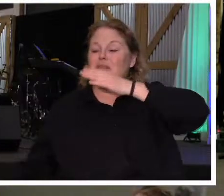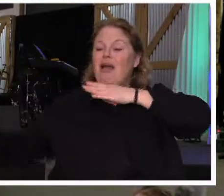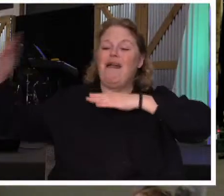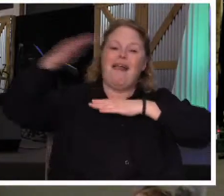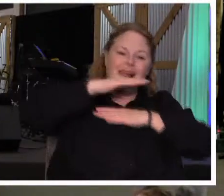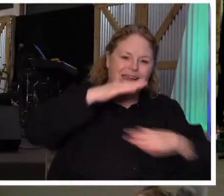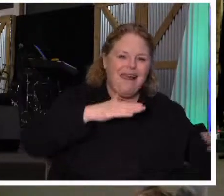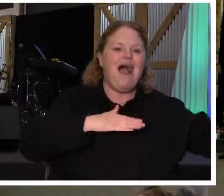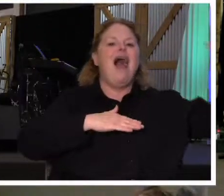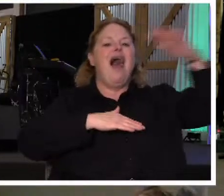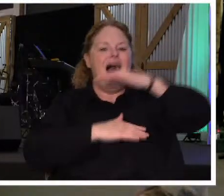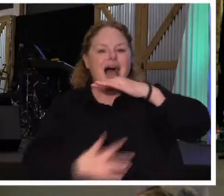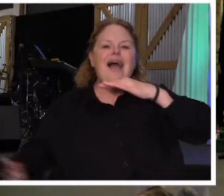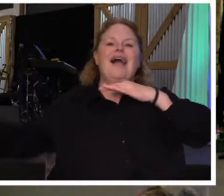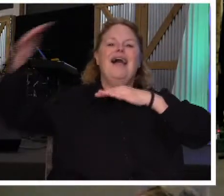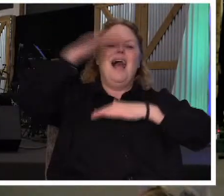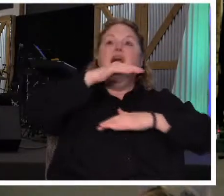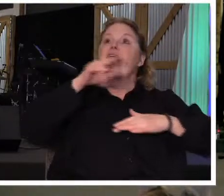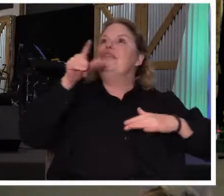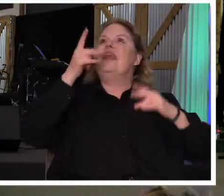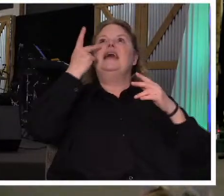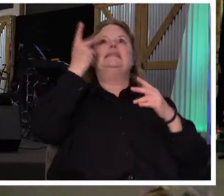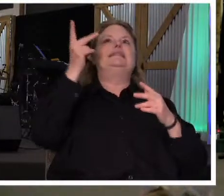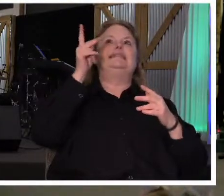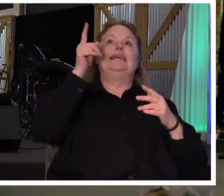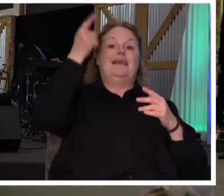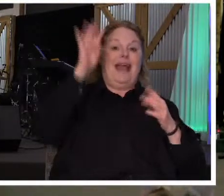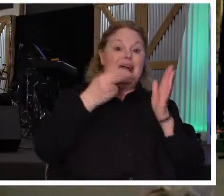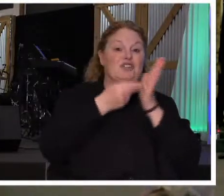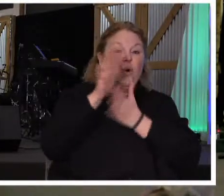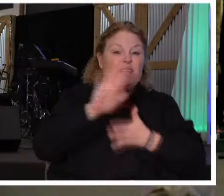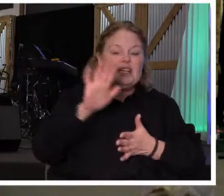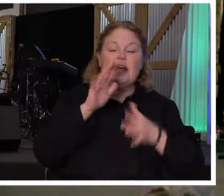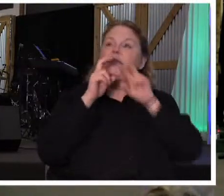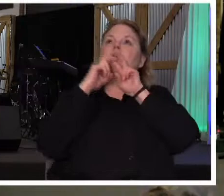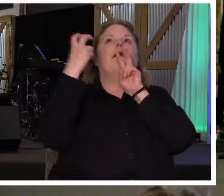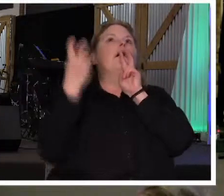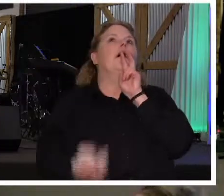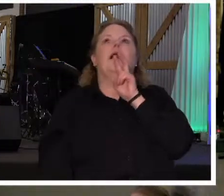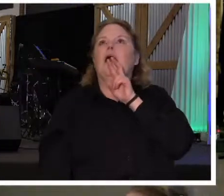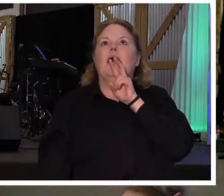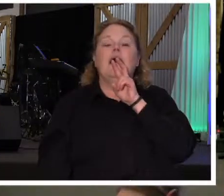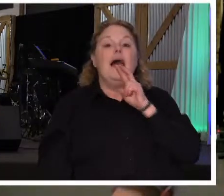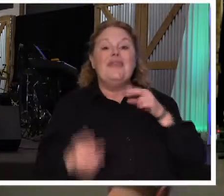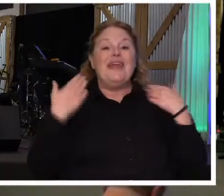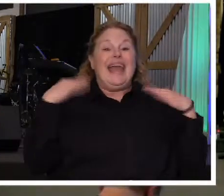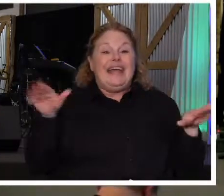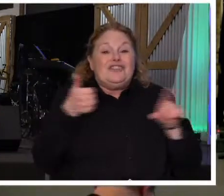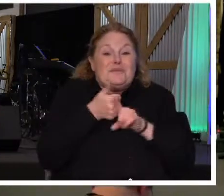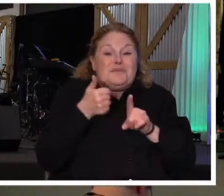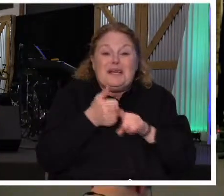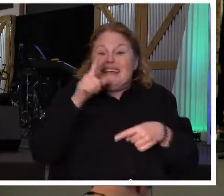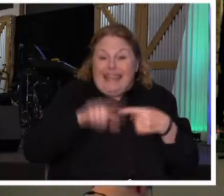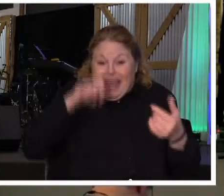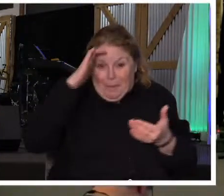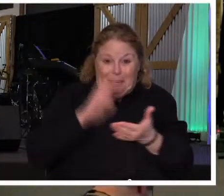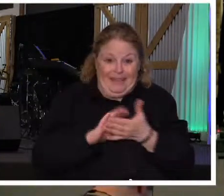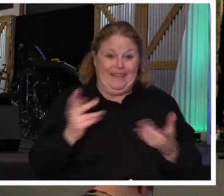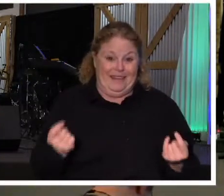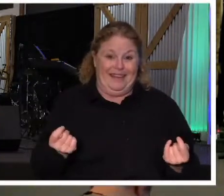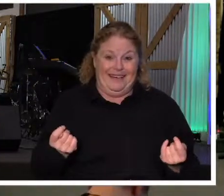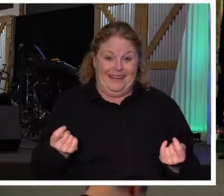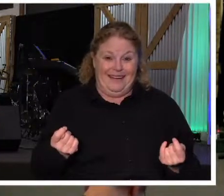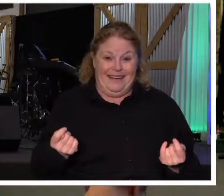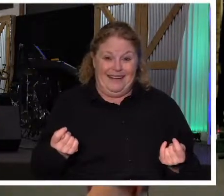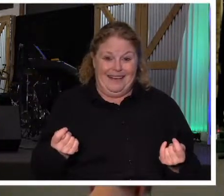holiness. They can't get enough of his holiness. In fact, once we understand this, then you go to Psalm 96:9, and you can begin to